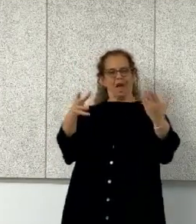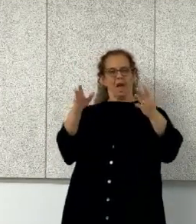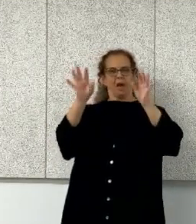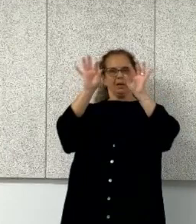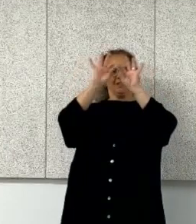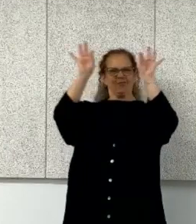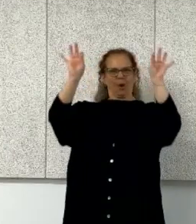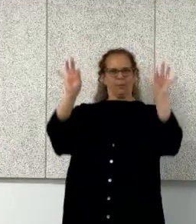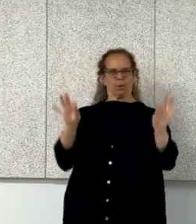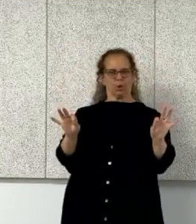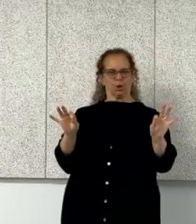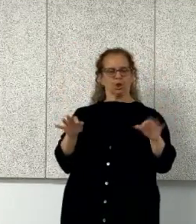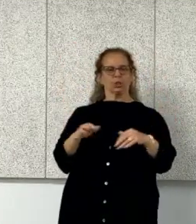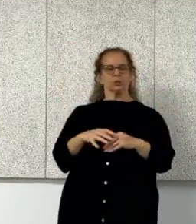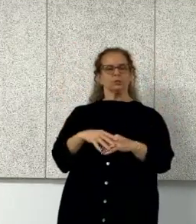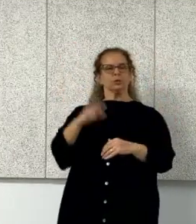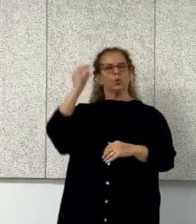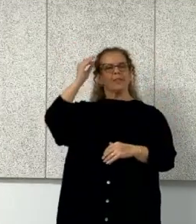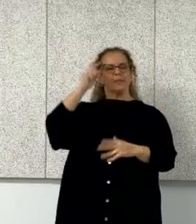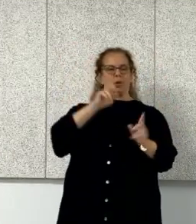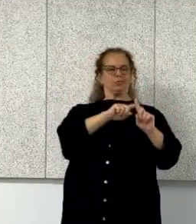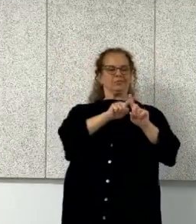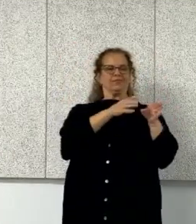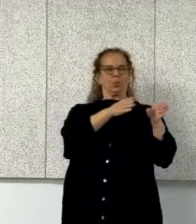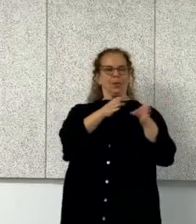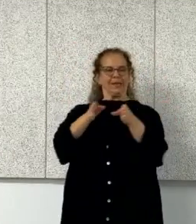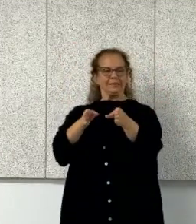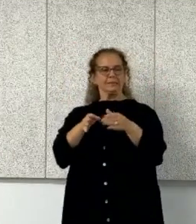but providing a framework to think about all the different ways that